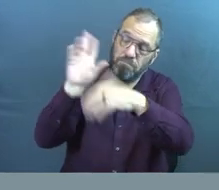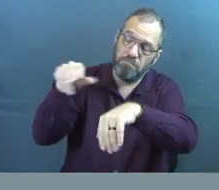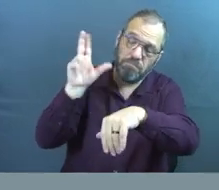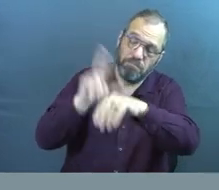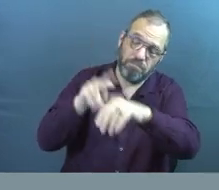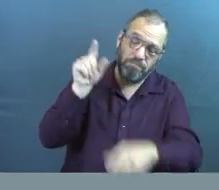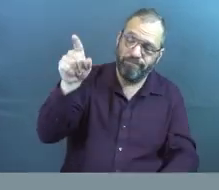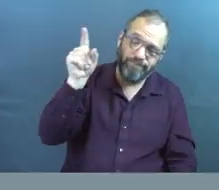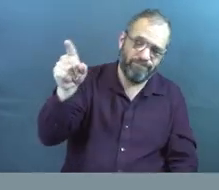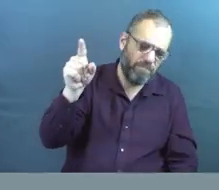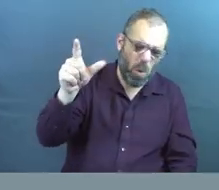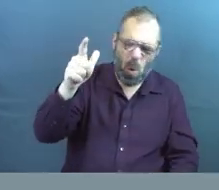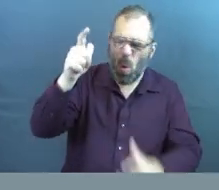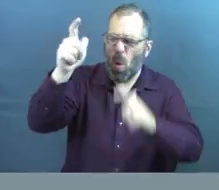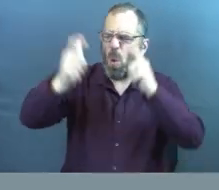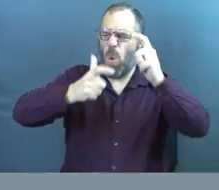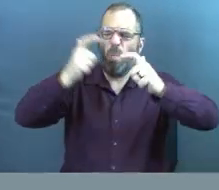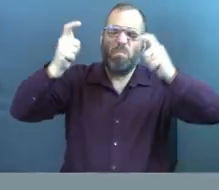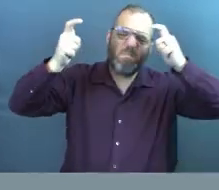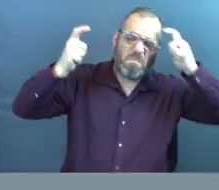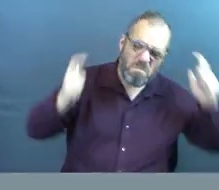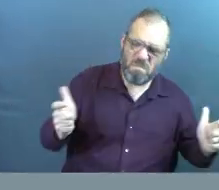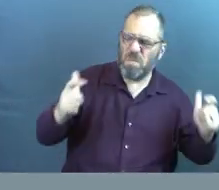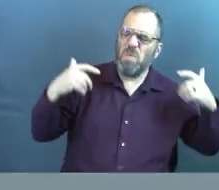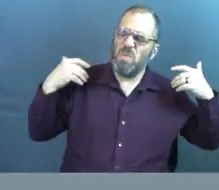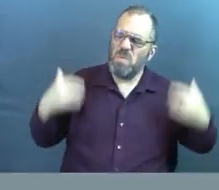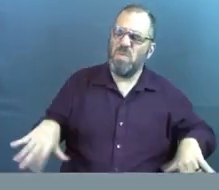And you are big, God.